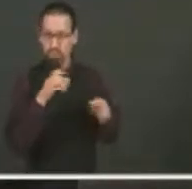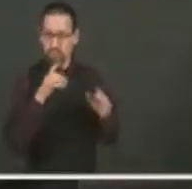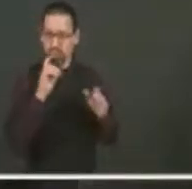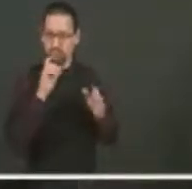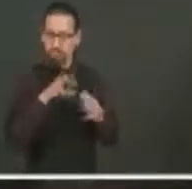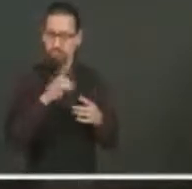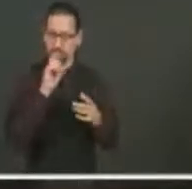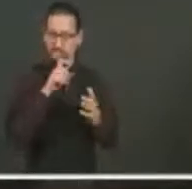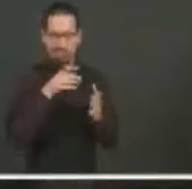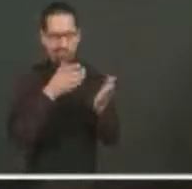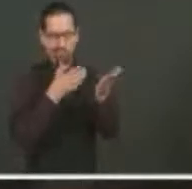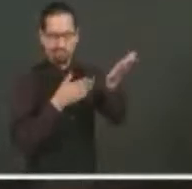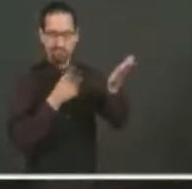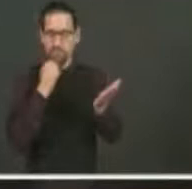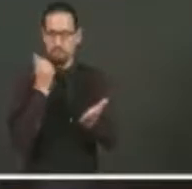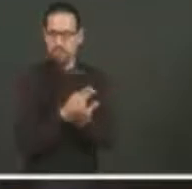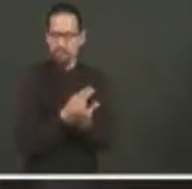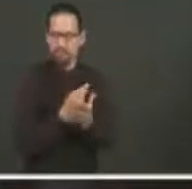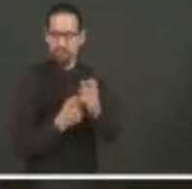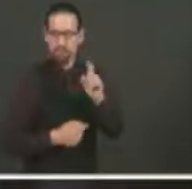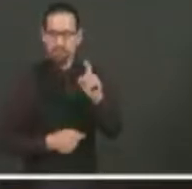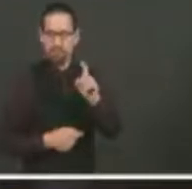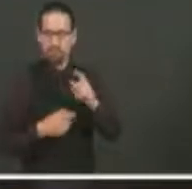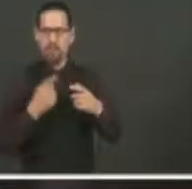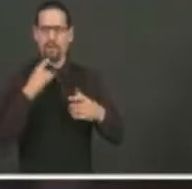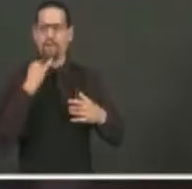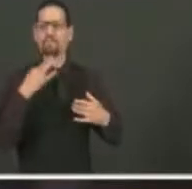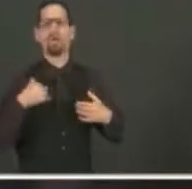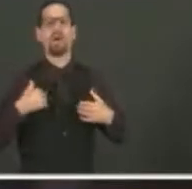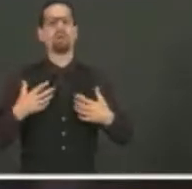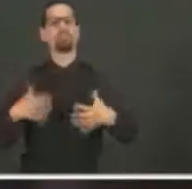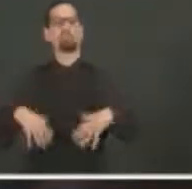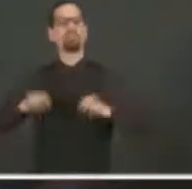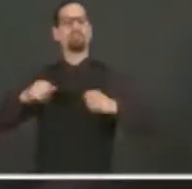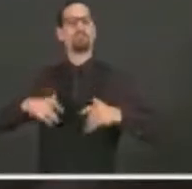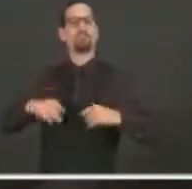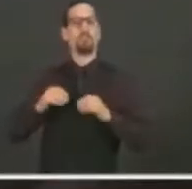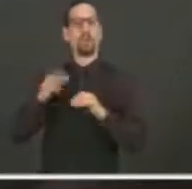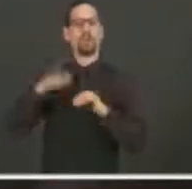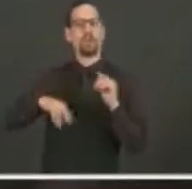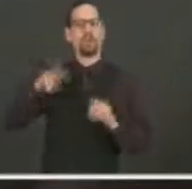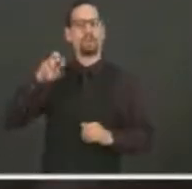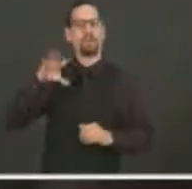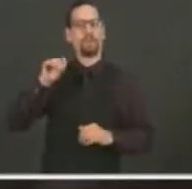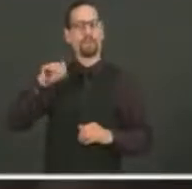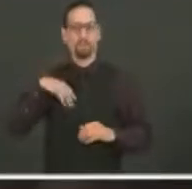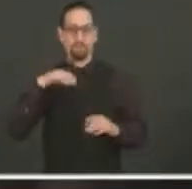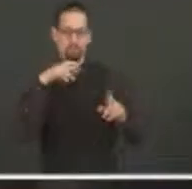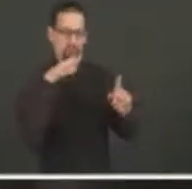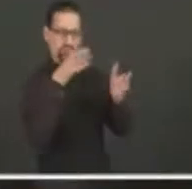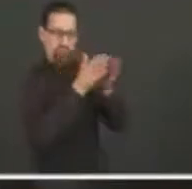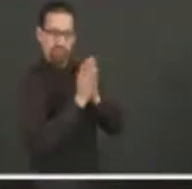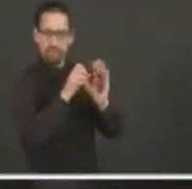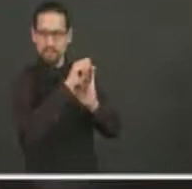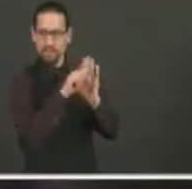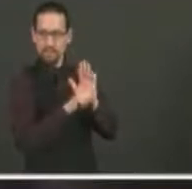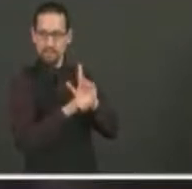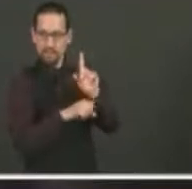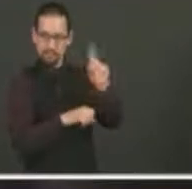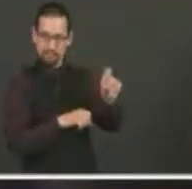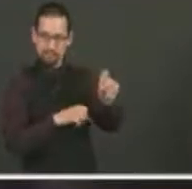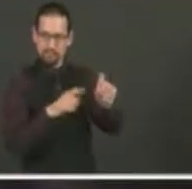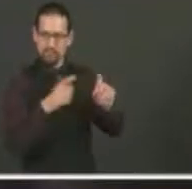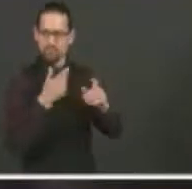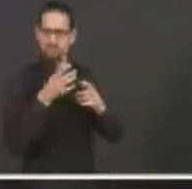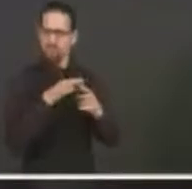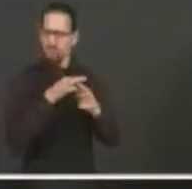if somebody wants to do an event that would be over 250, they should ask the state directly and get special permission for that particular